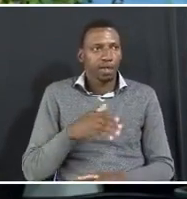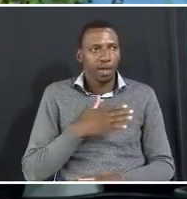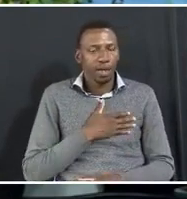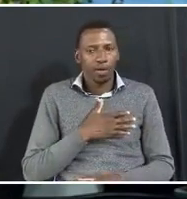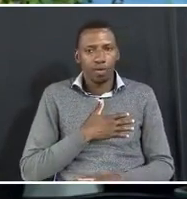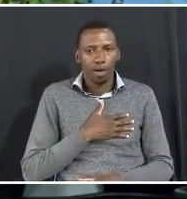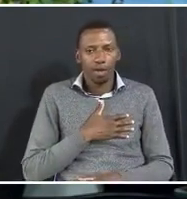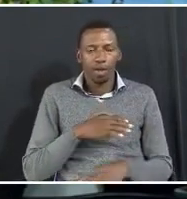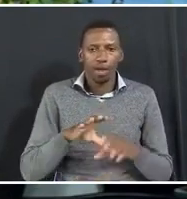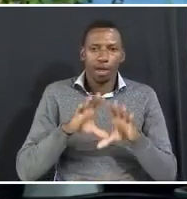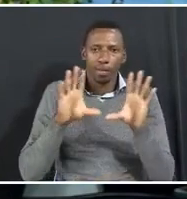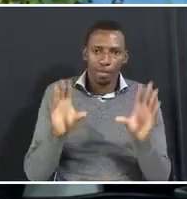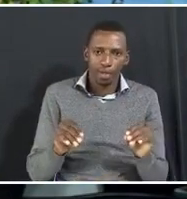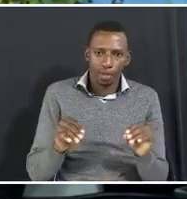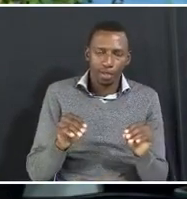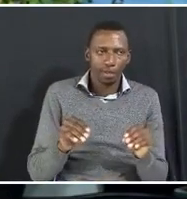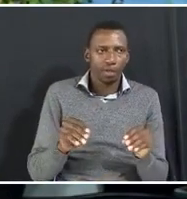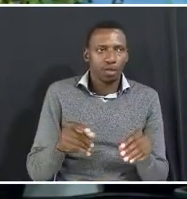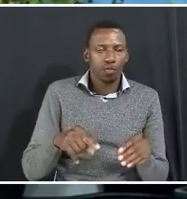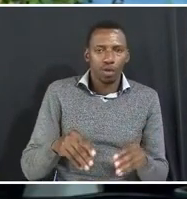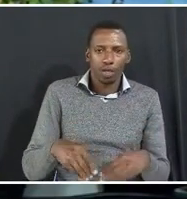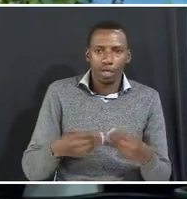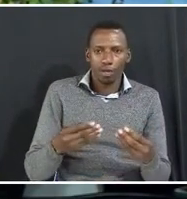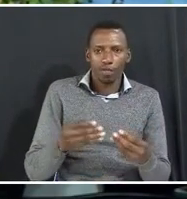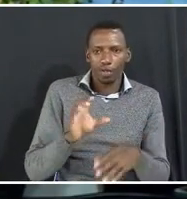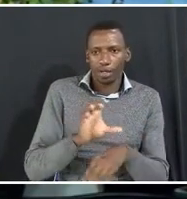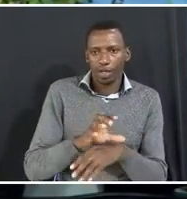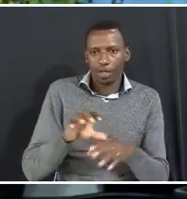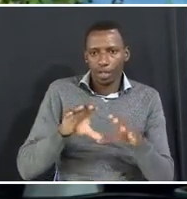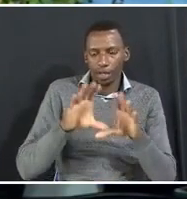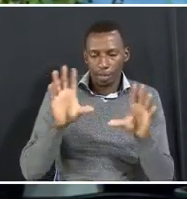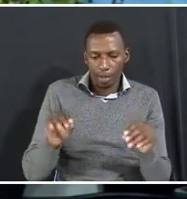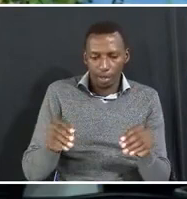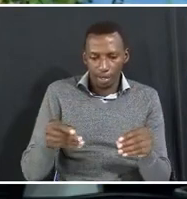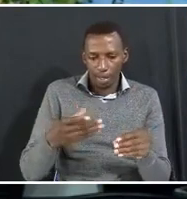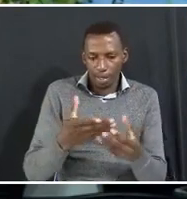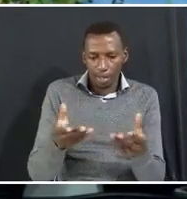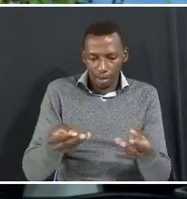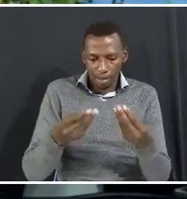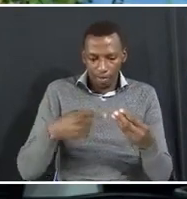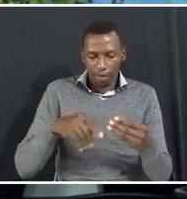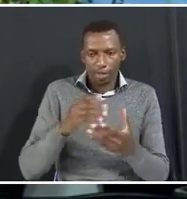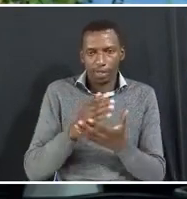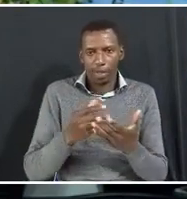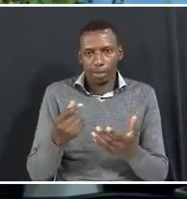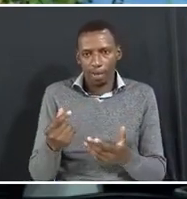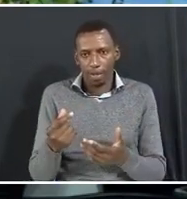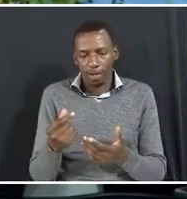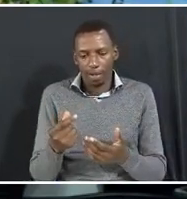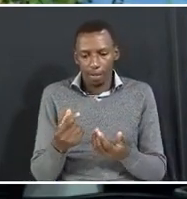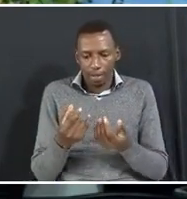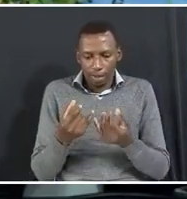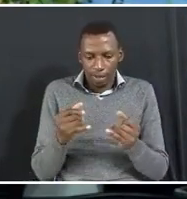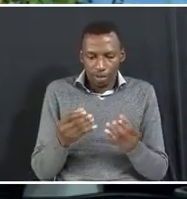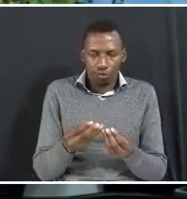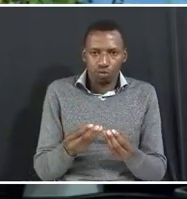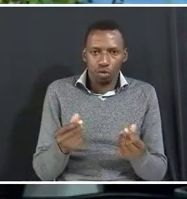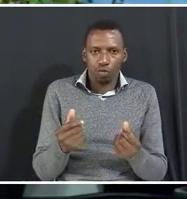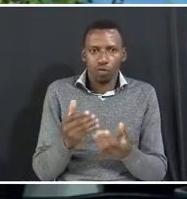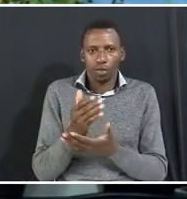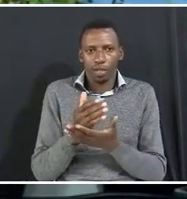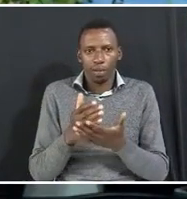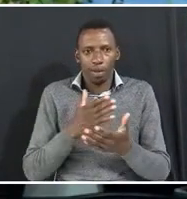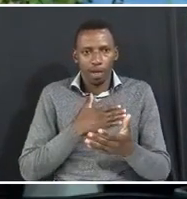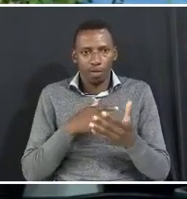budget. We give them the budget and they give us some money with which we try to meet some of our needs. But I can say also